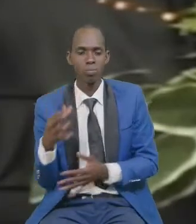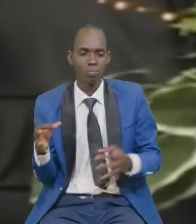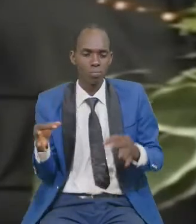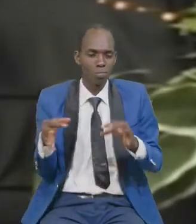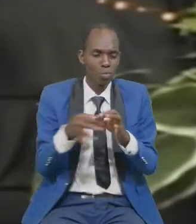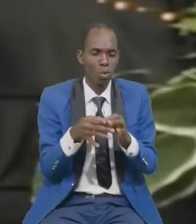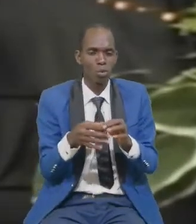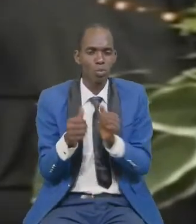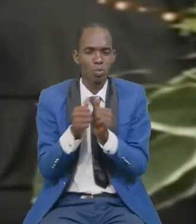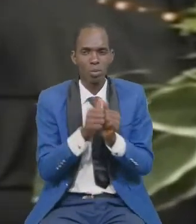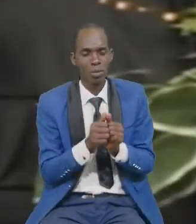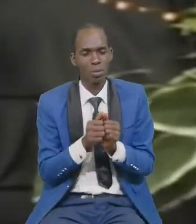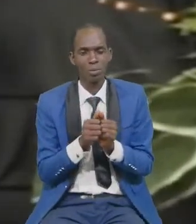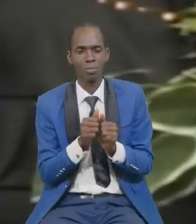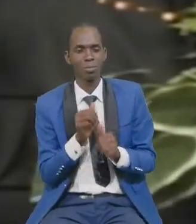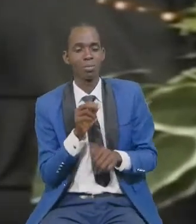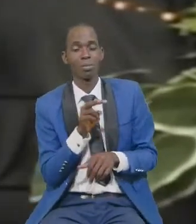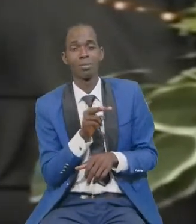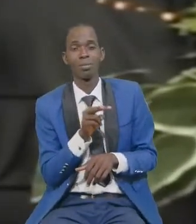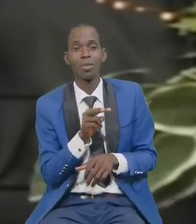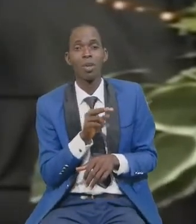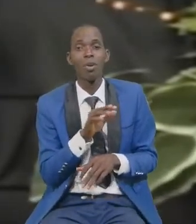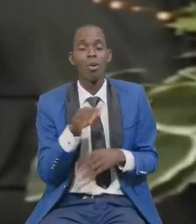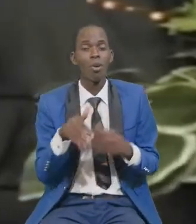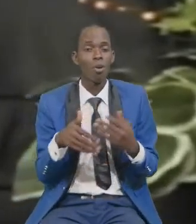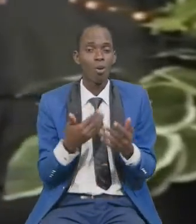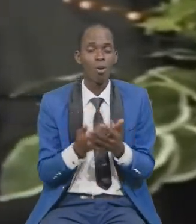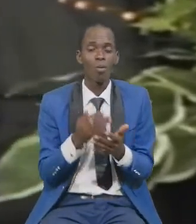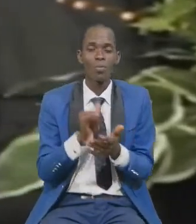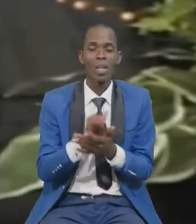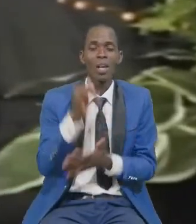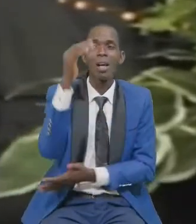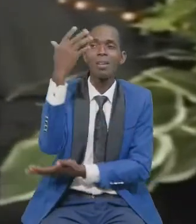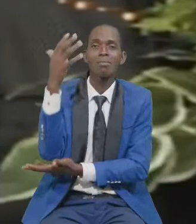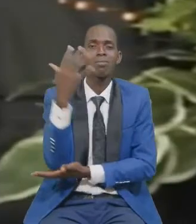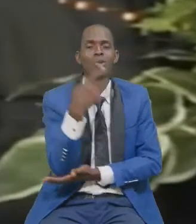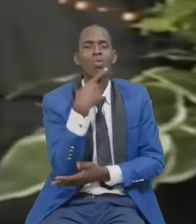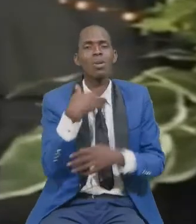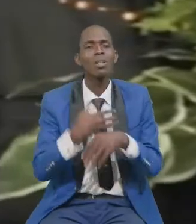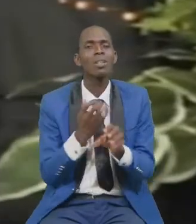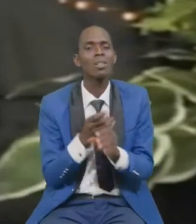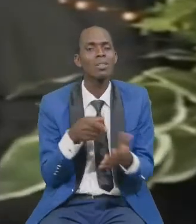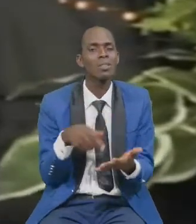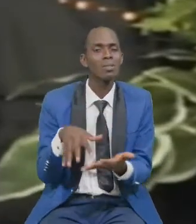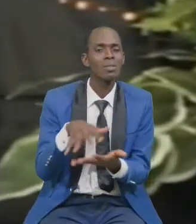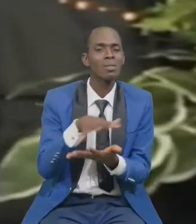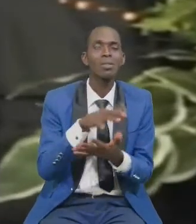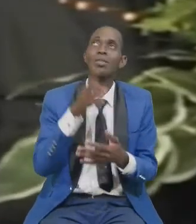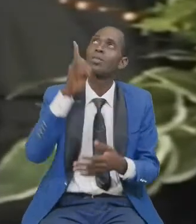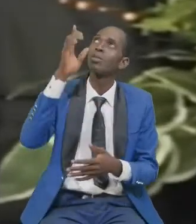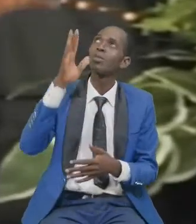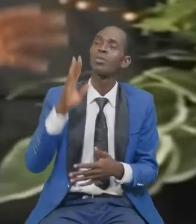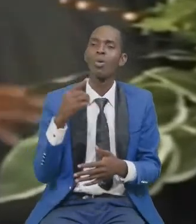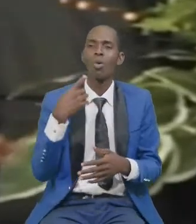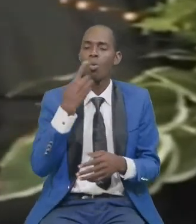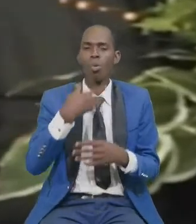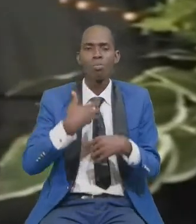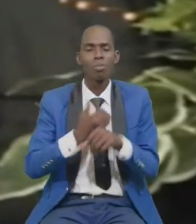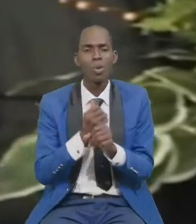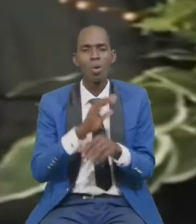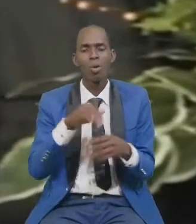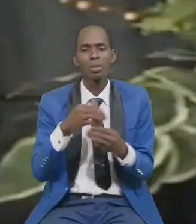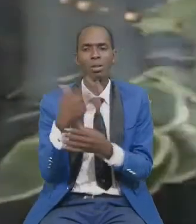on now. All those trees, who created them? All those leaves,